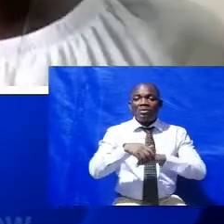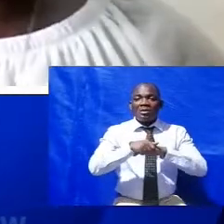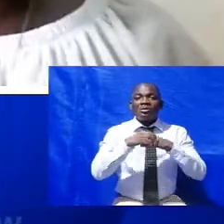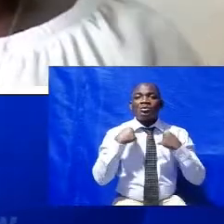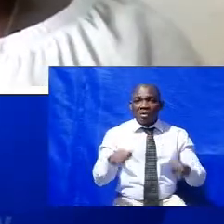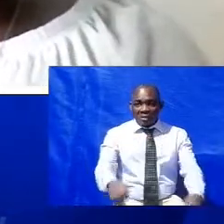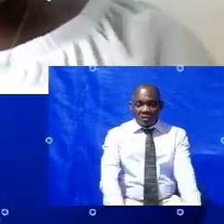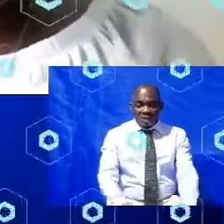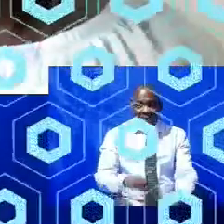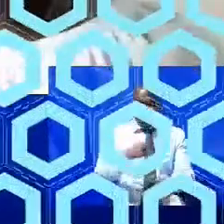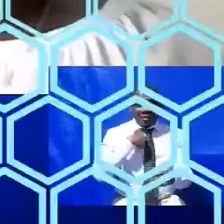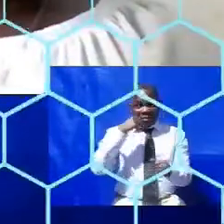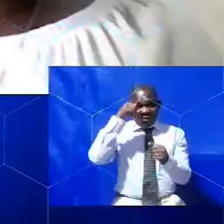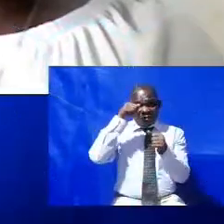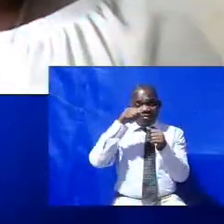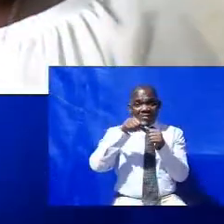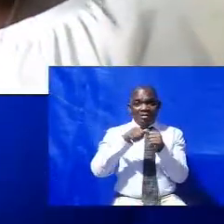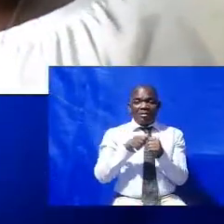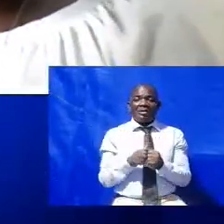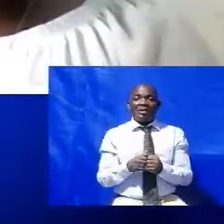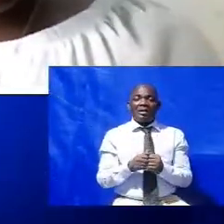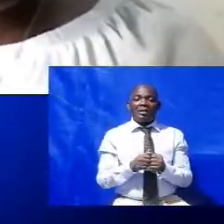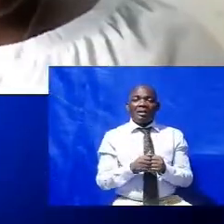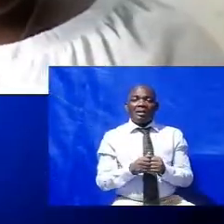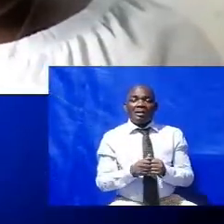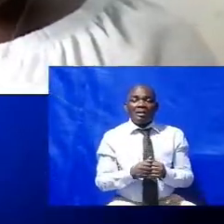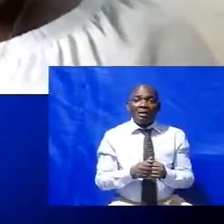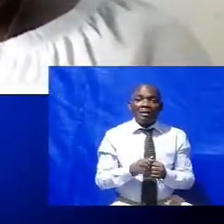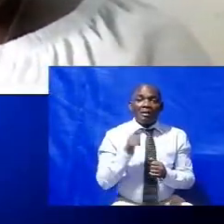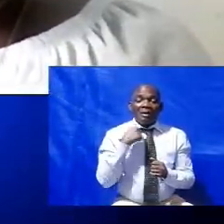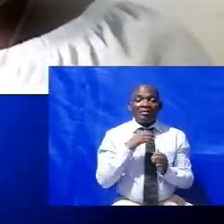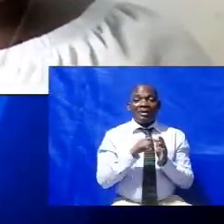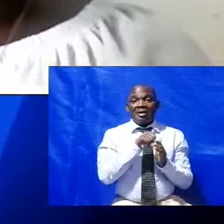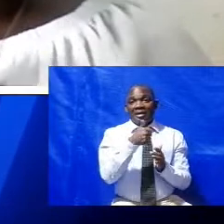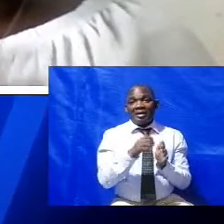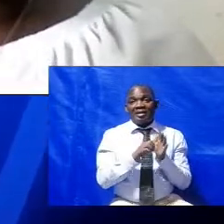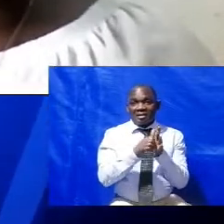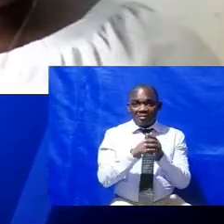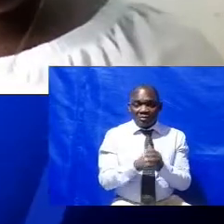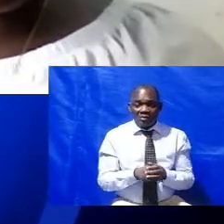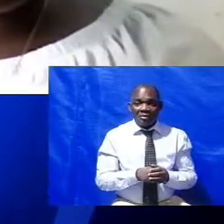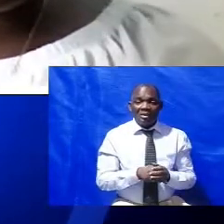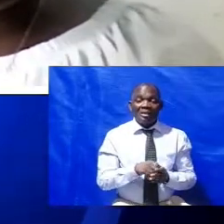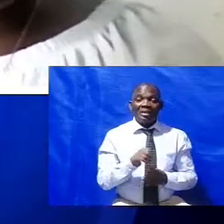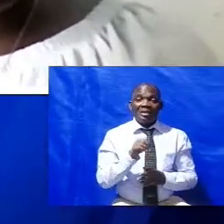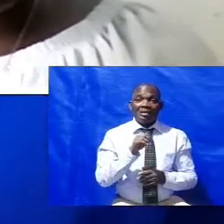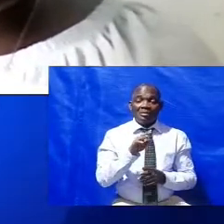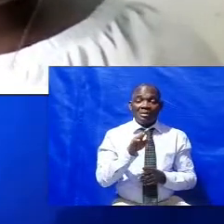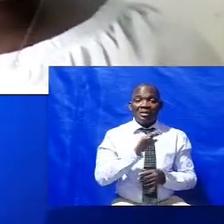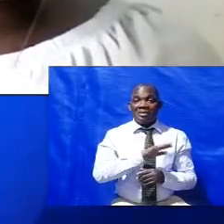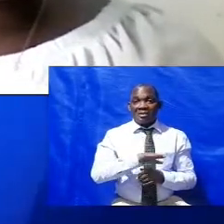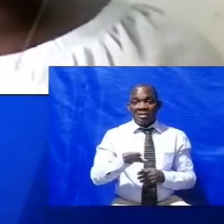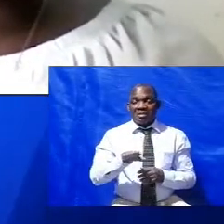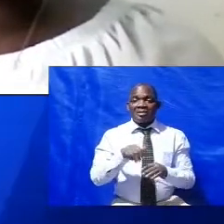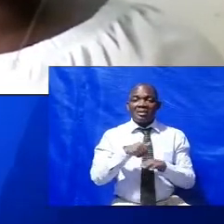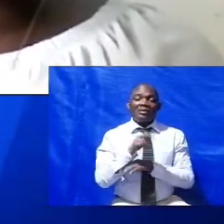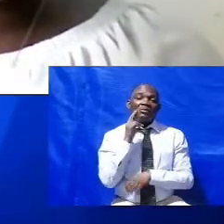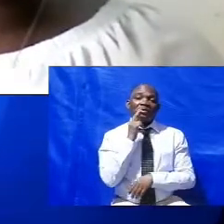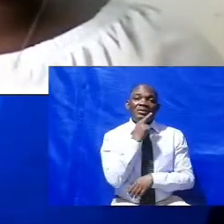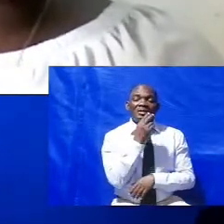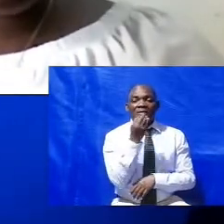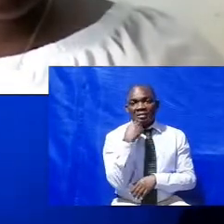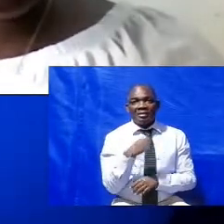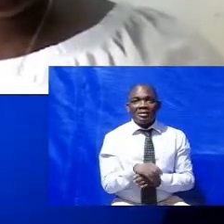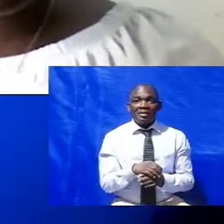to communicate properly. I remember, okay, let me give you another, some example. Yes. The day I took the kids to